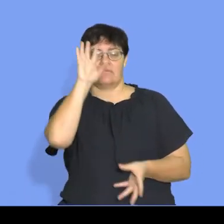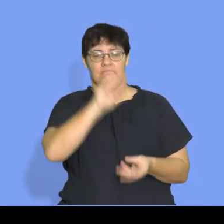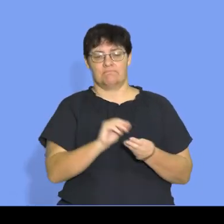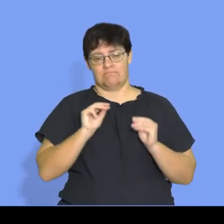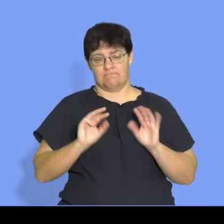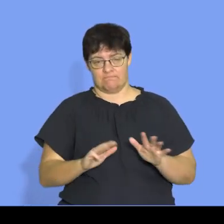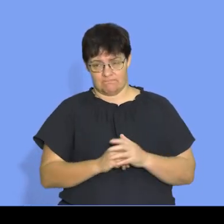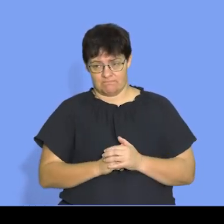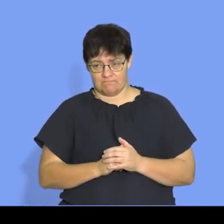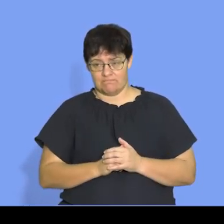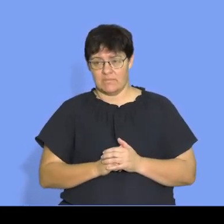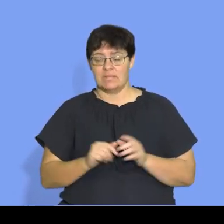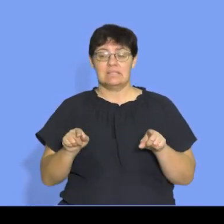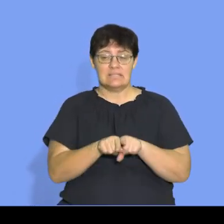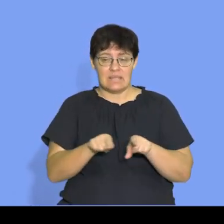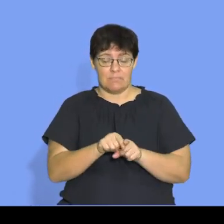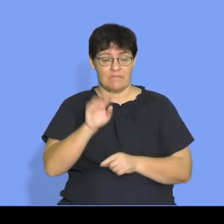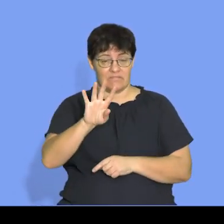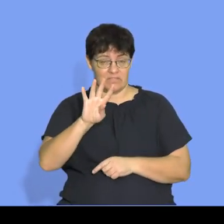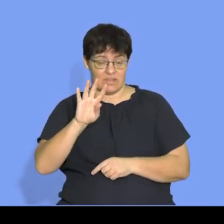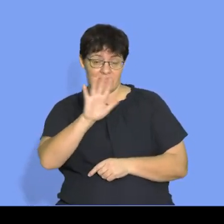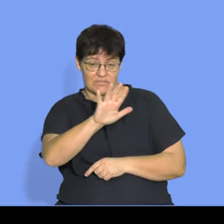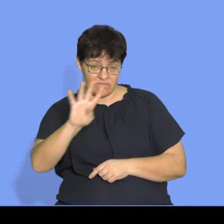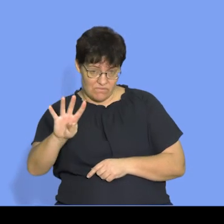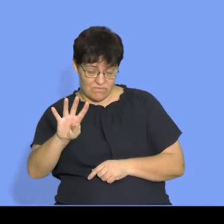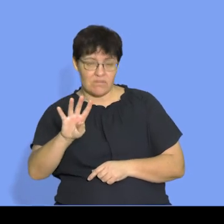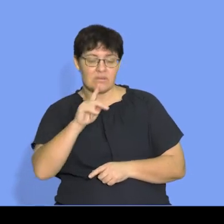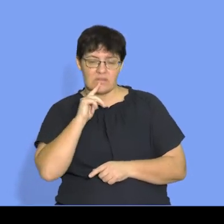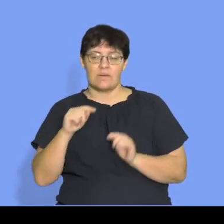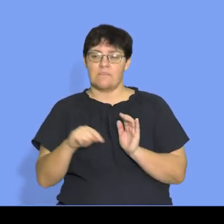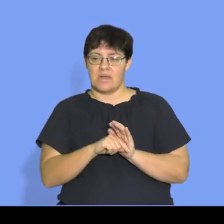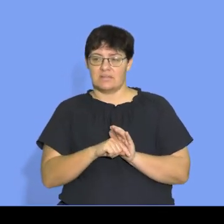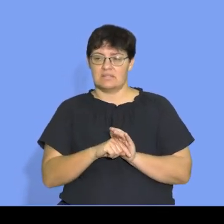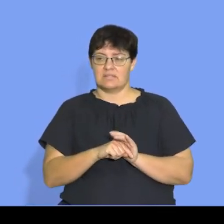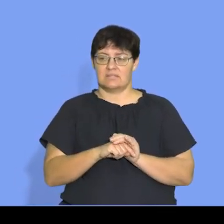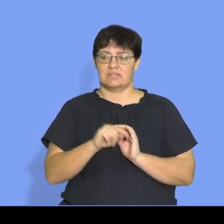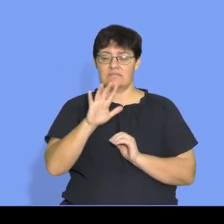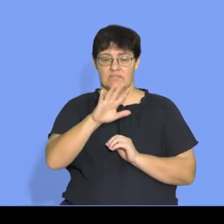Even with the 54, it was minus 54 divided by